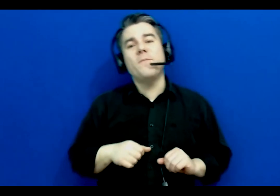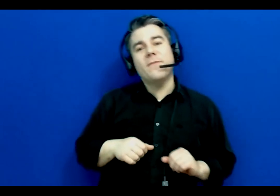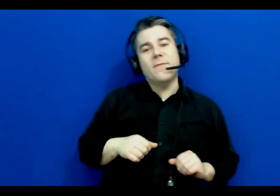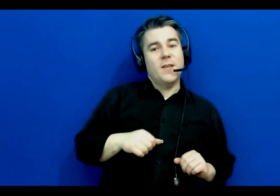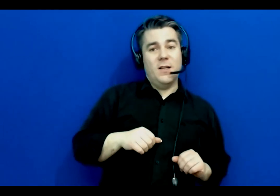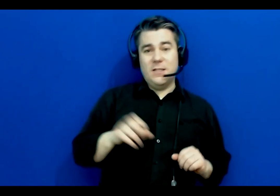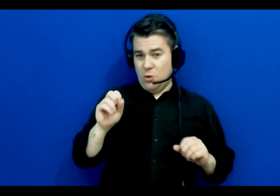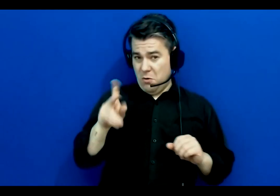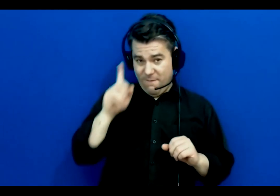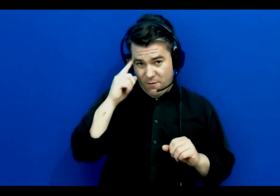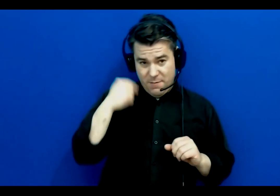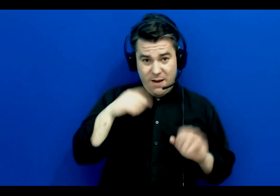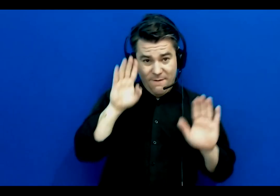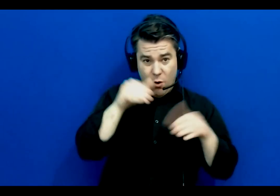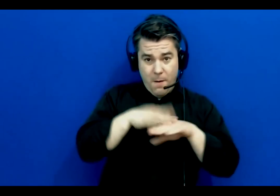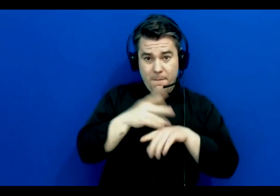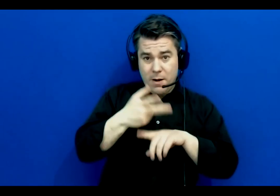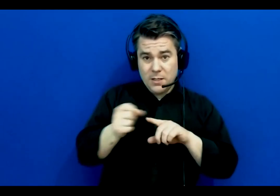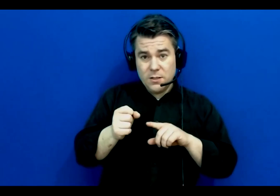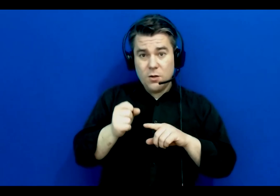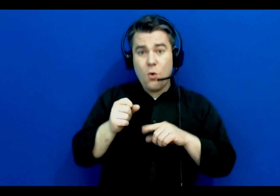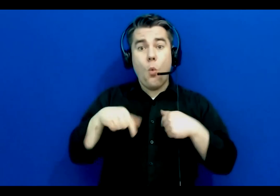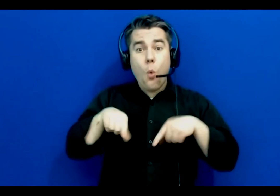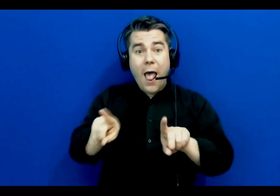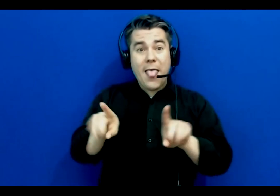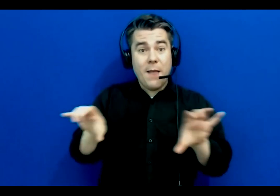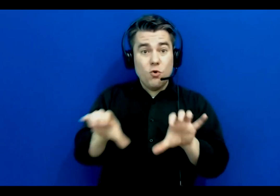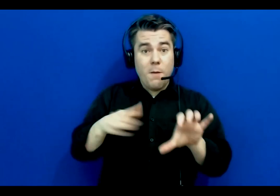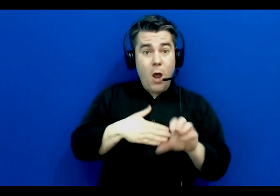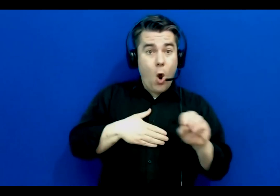to focus on Plex while I'm doing my own business.